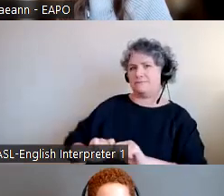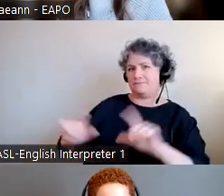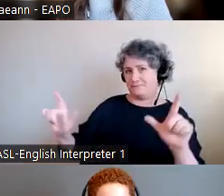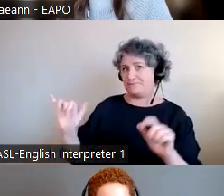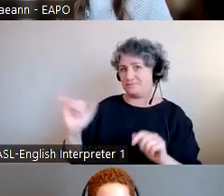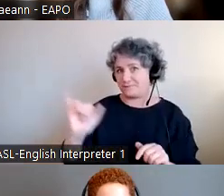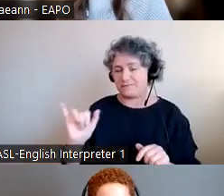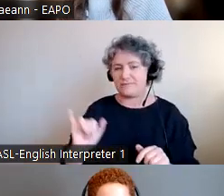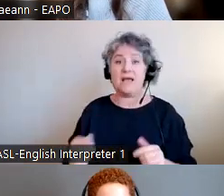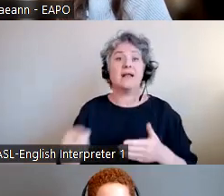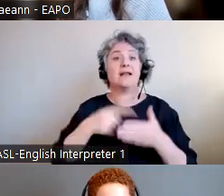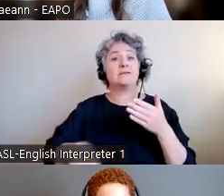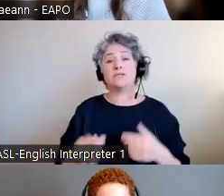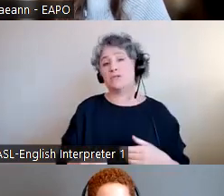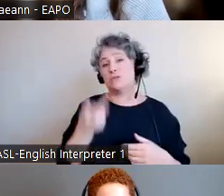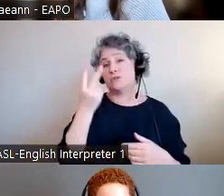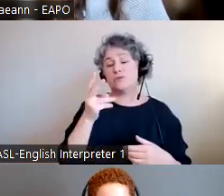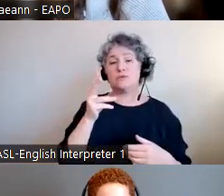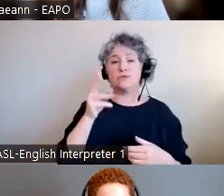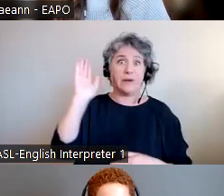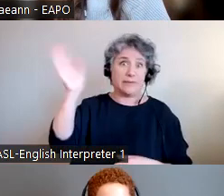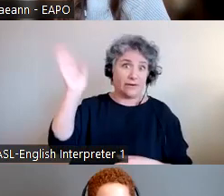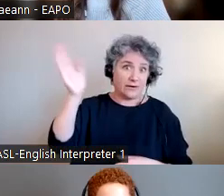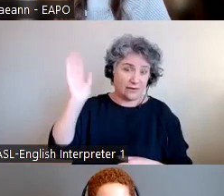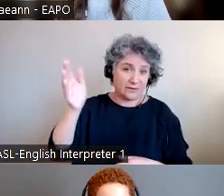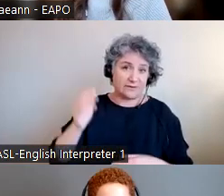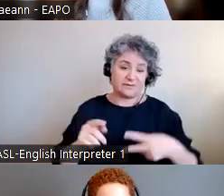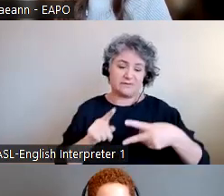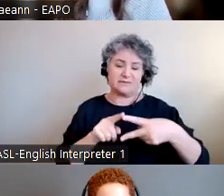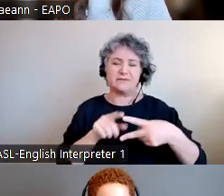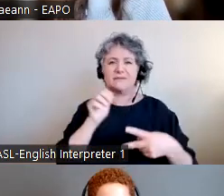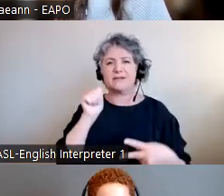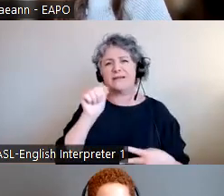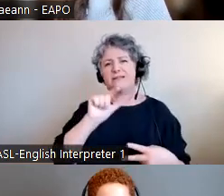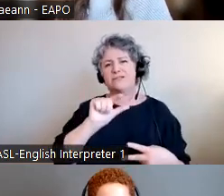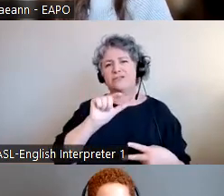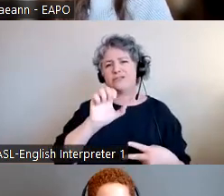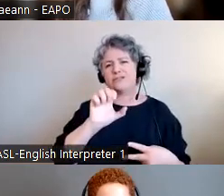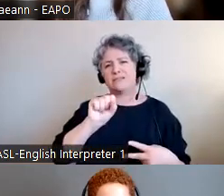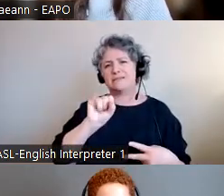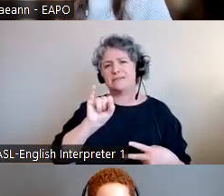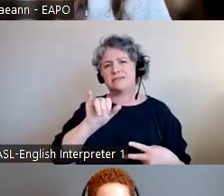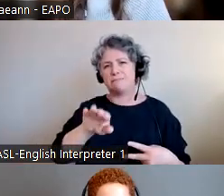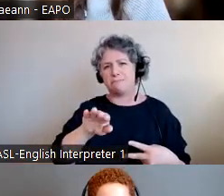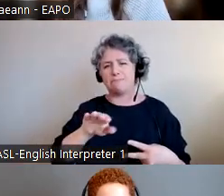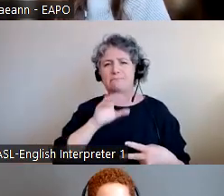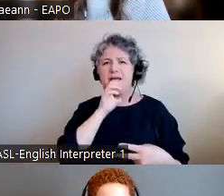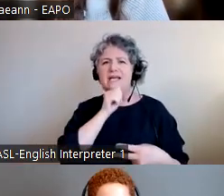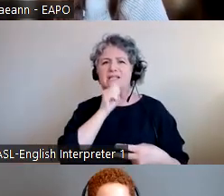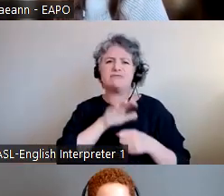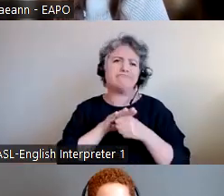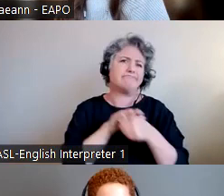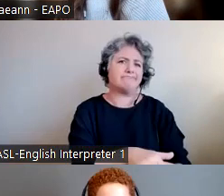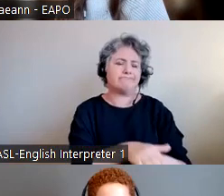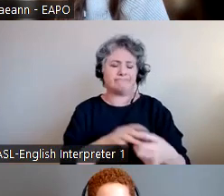held, one on looking at ageism and the other one looking at aging in place. So if you haven't already registered, you can find